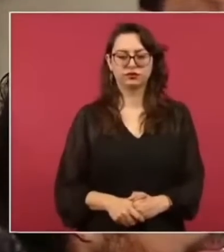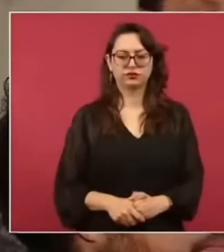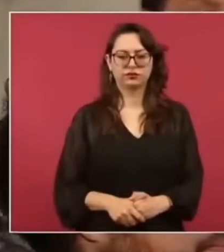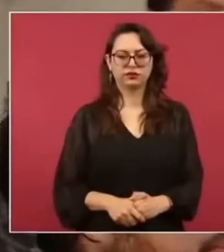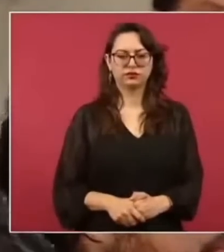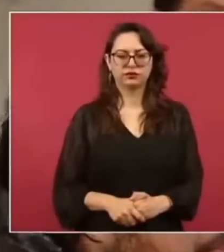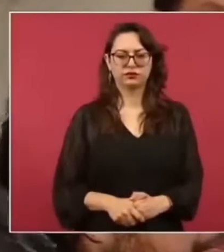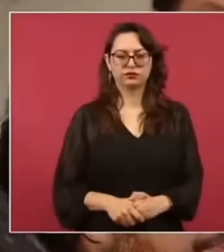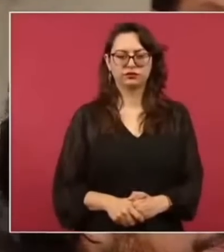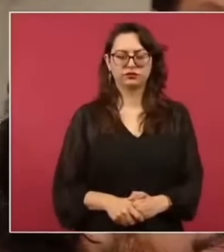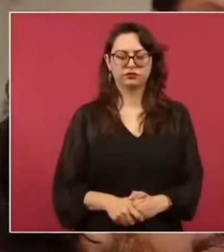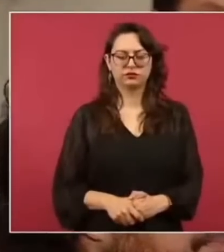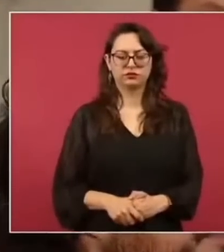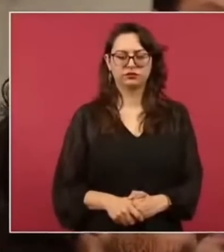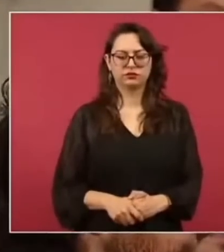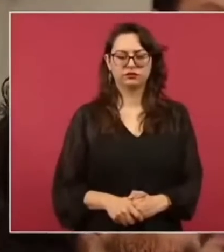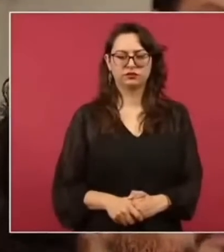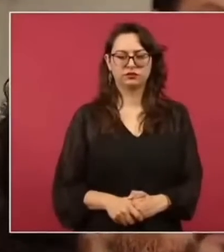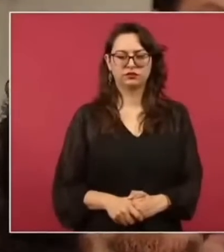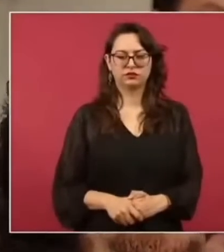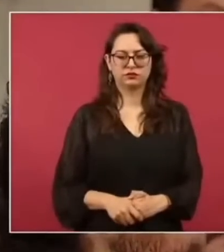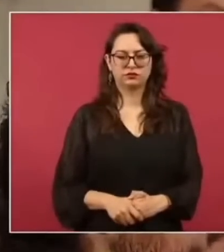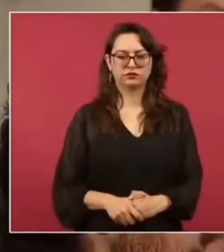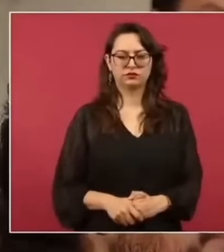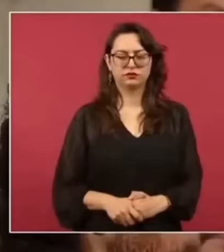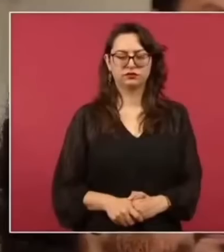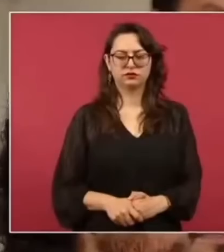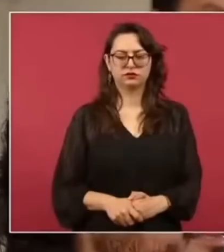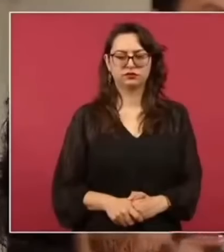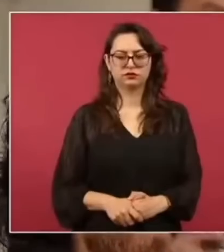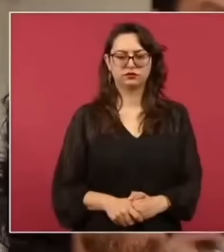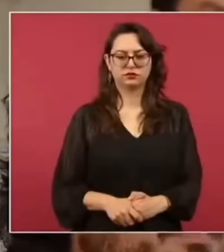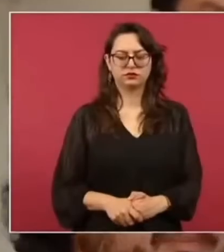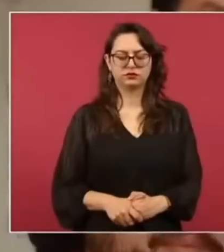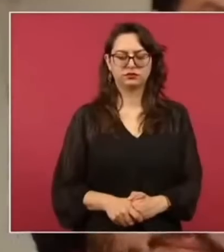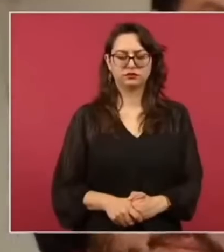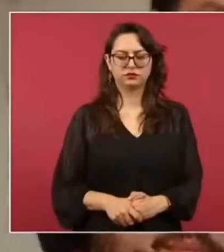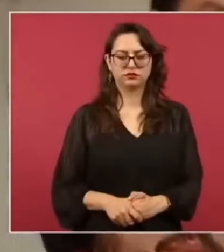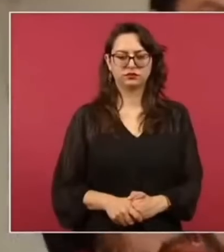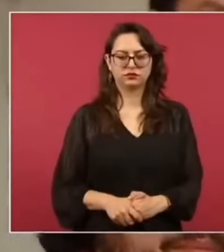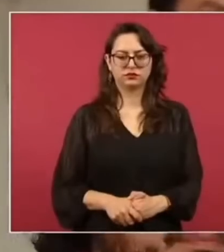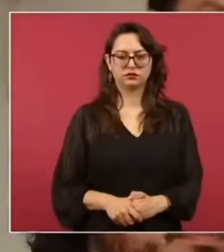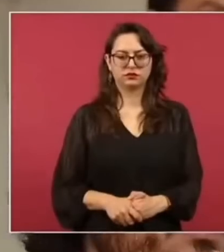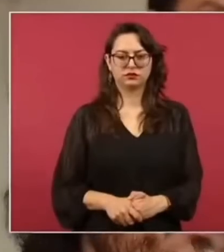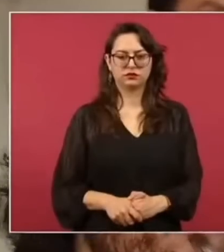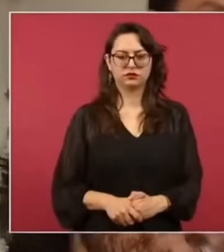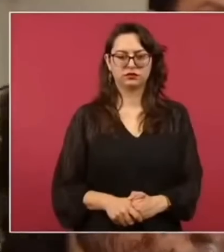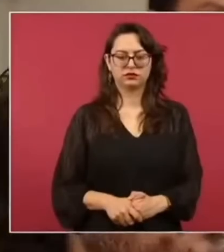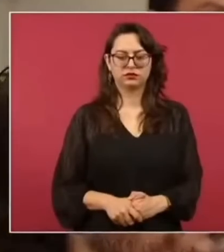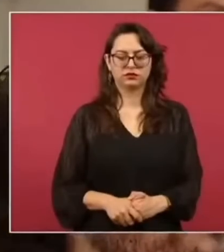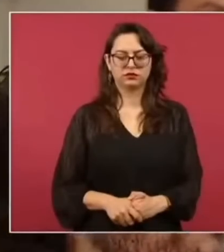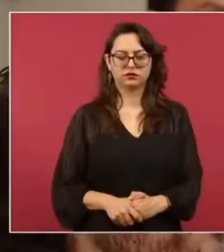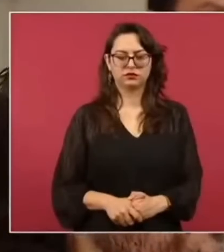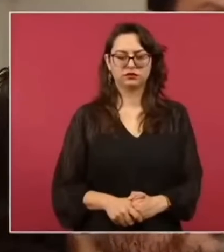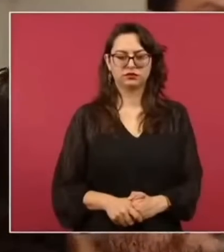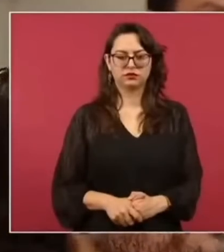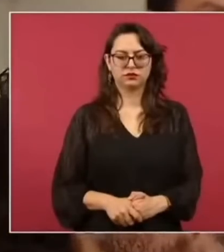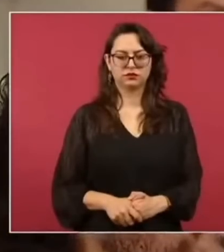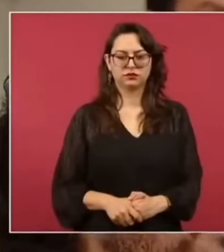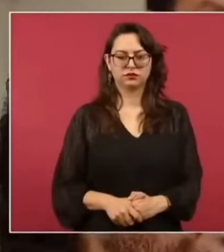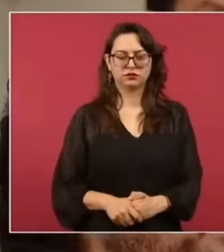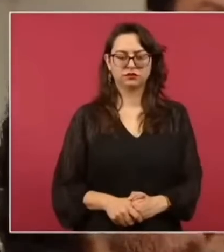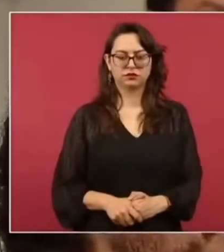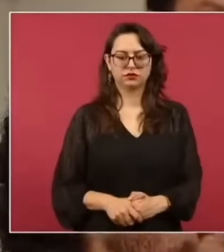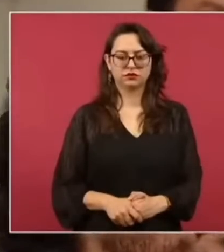85%, come from the U.S. Can you talk about the toll gun trafficking from the U.S. to Mexico